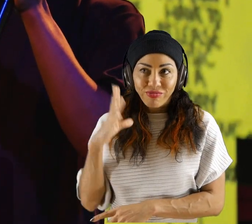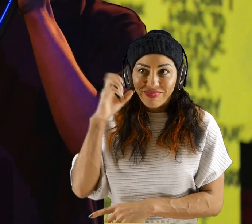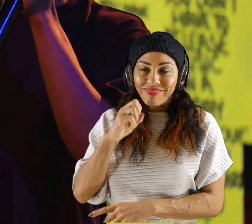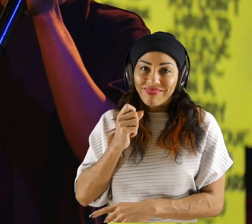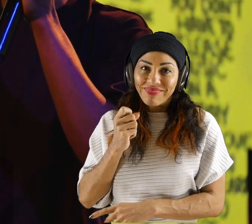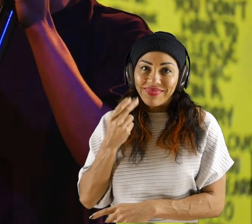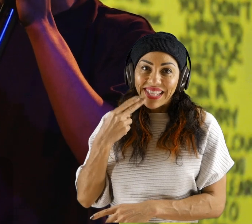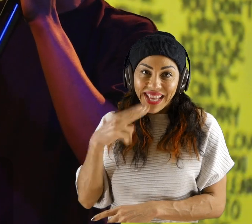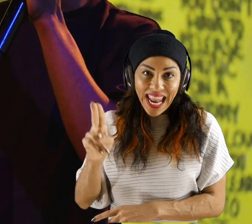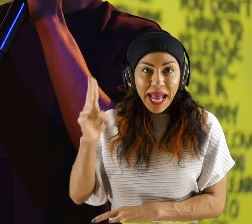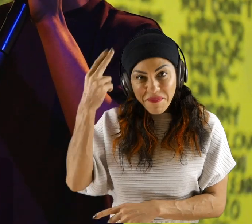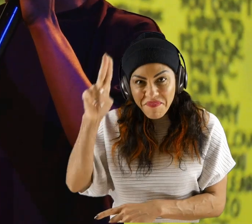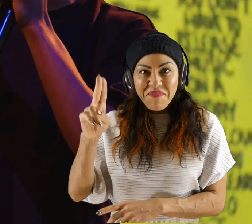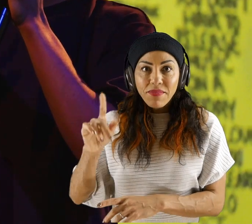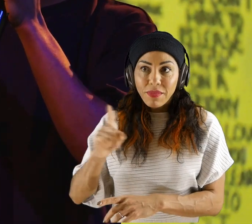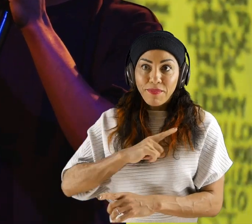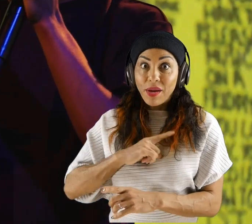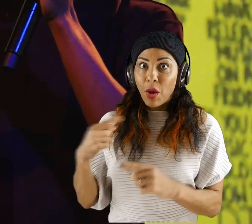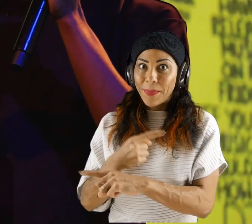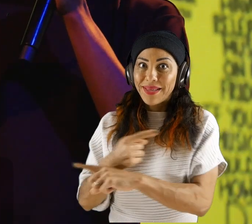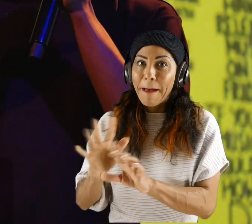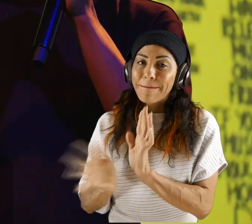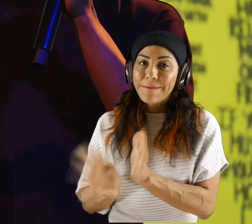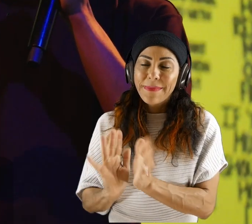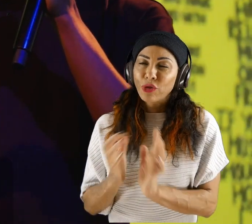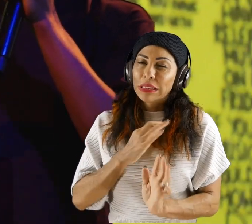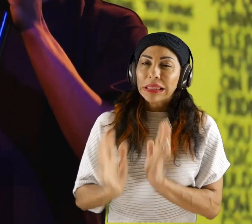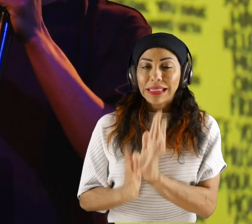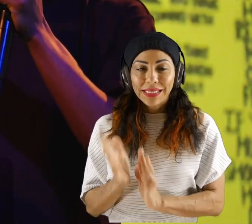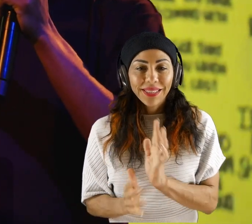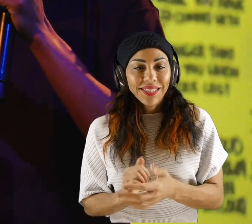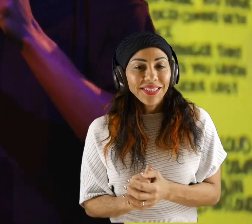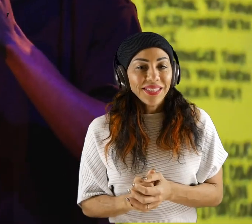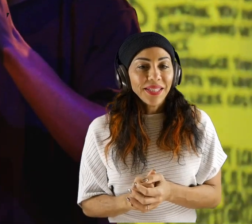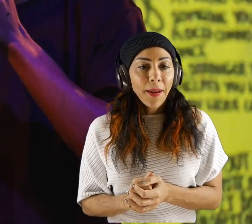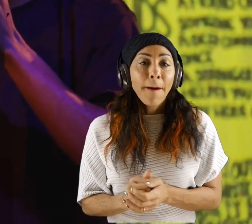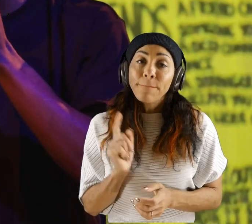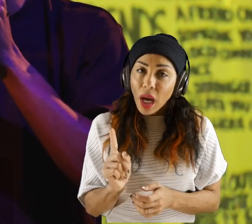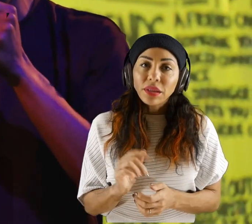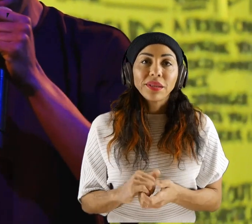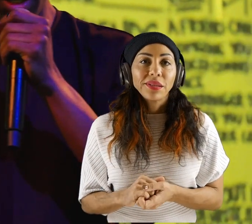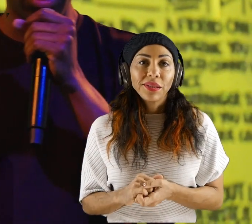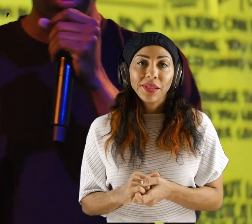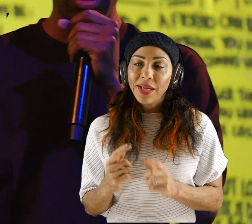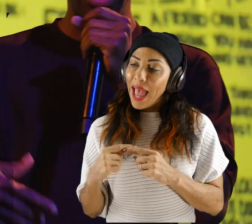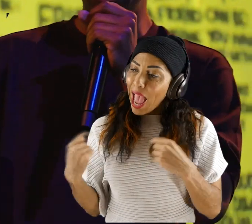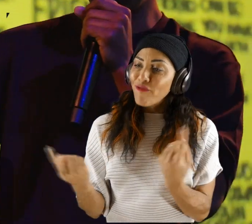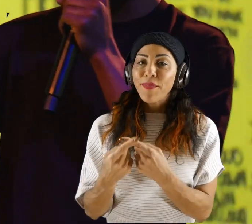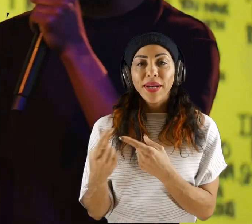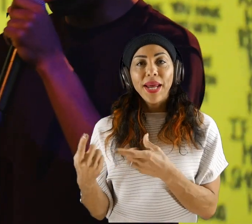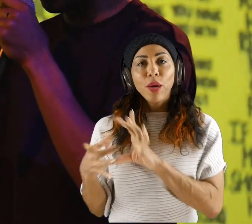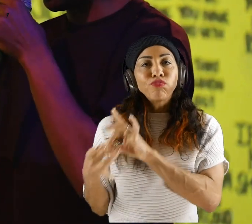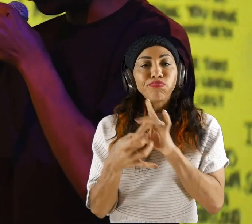like I'm like, damn, I missed them. So I don't want to shout out anyone, just to get. But everyone that worked with us has